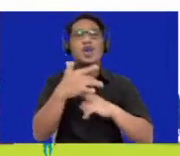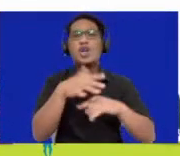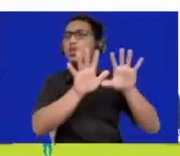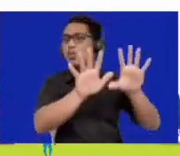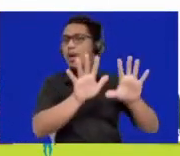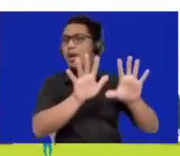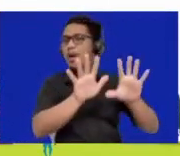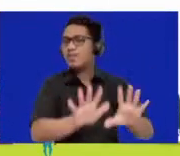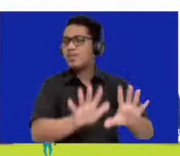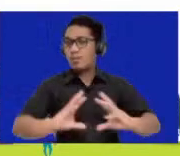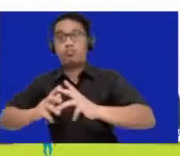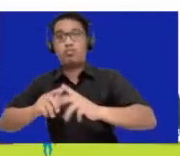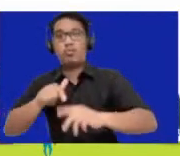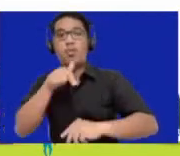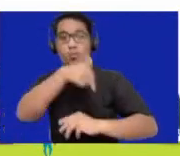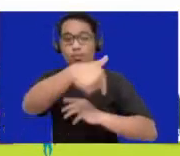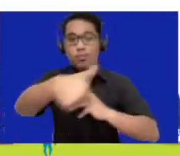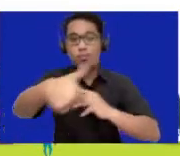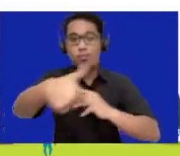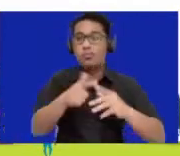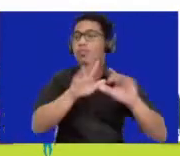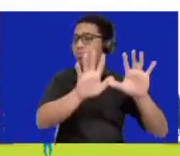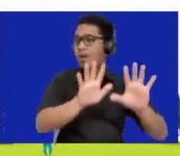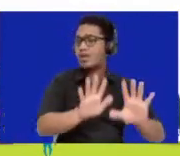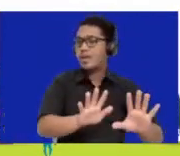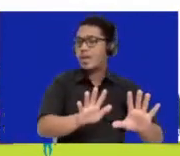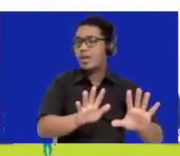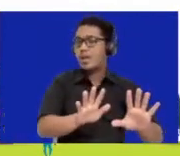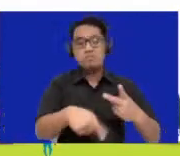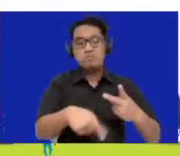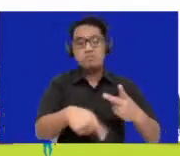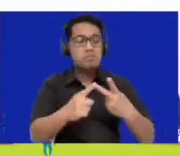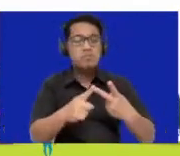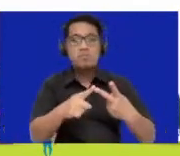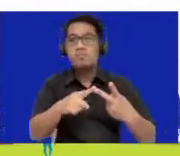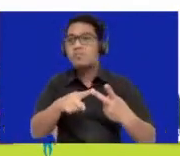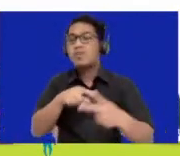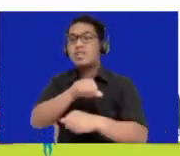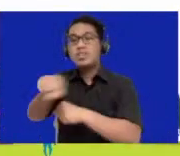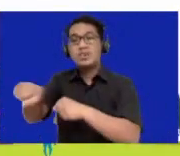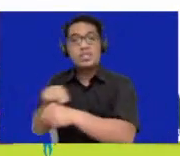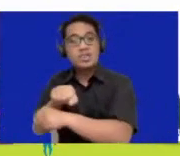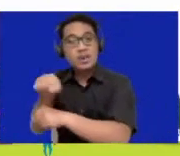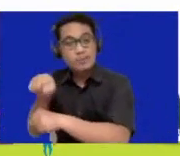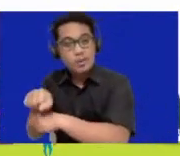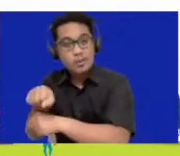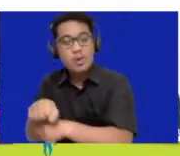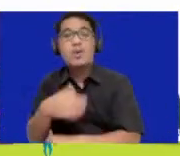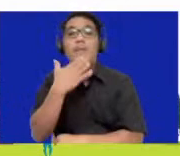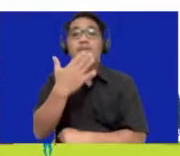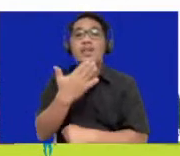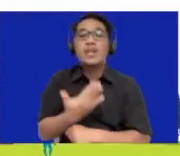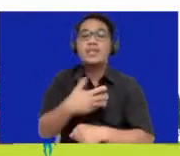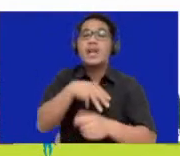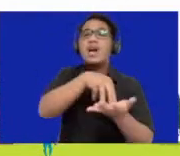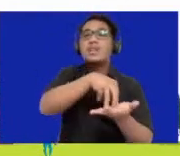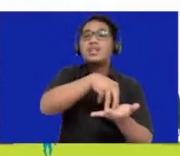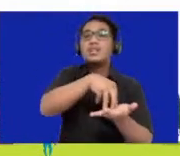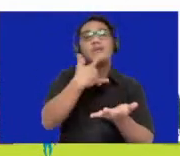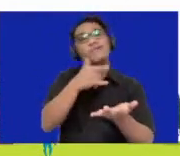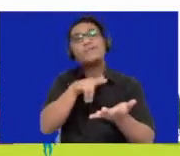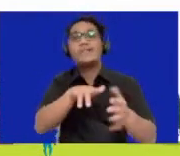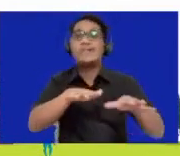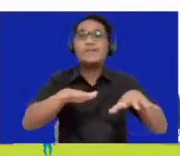Singapore. It's vulnerable to earthquakes, and now with the effects of climate change, things are